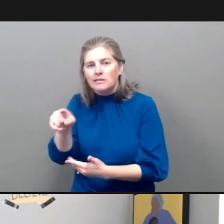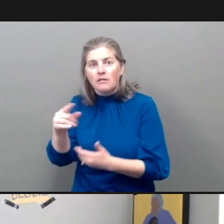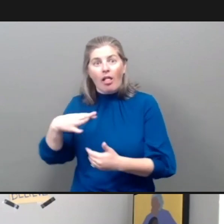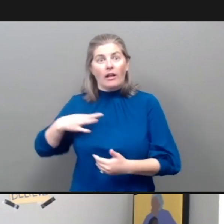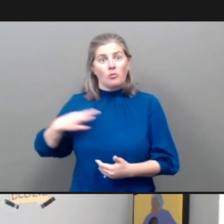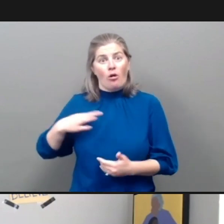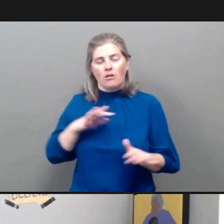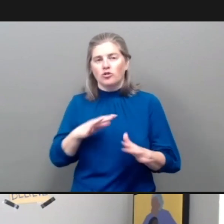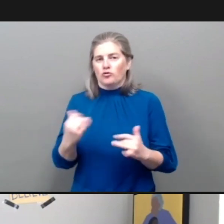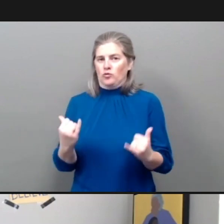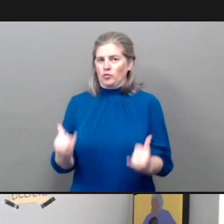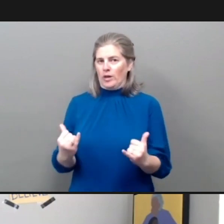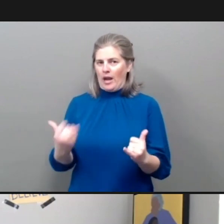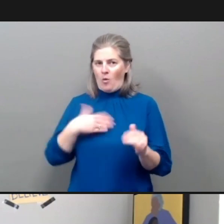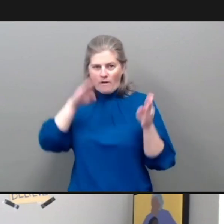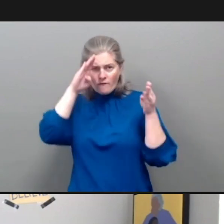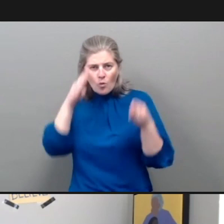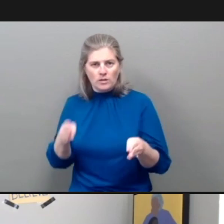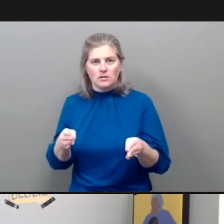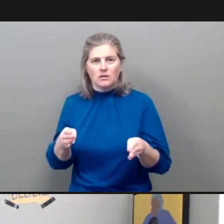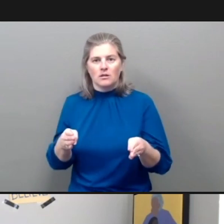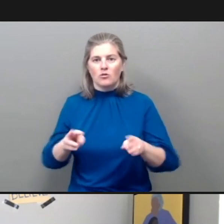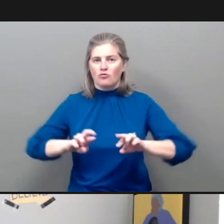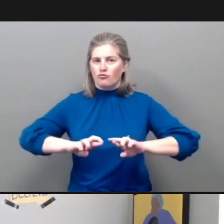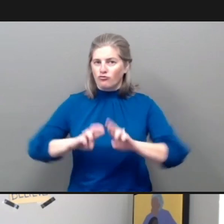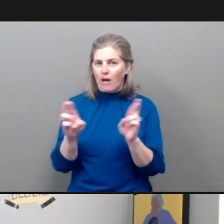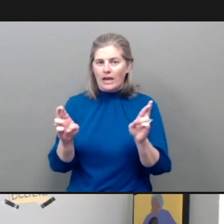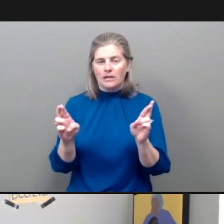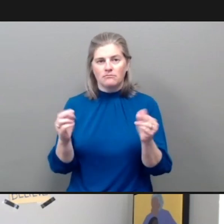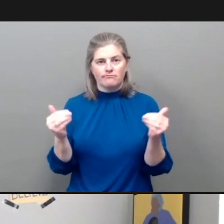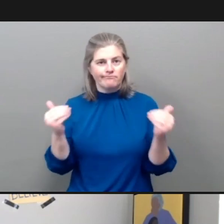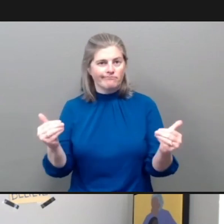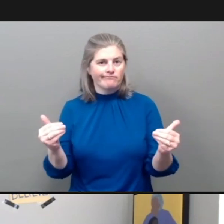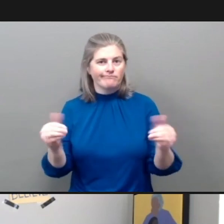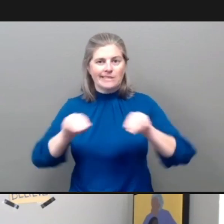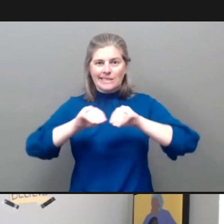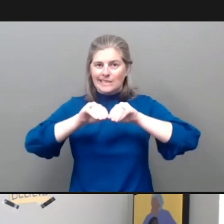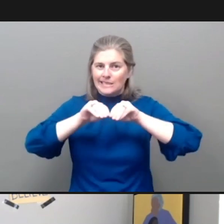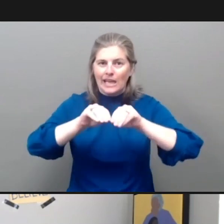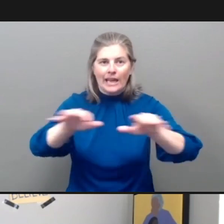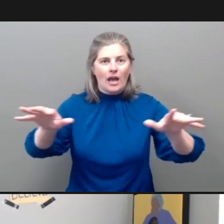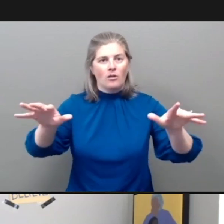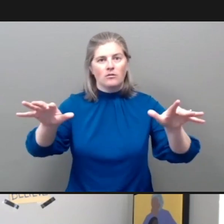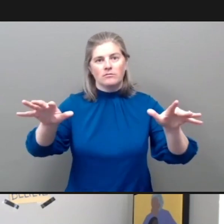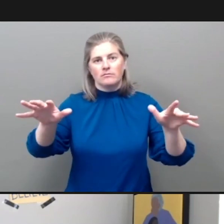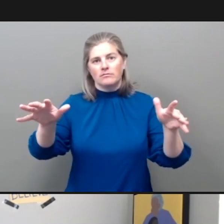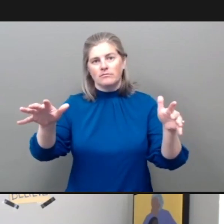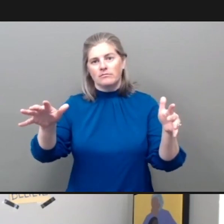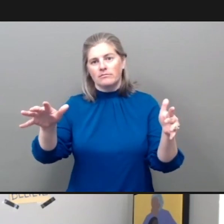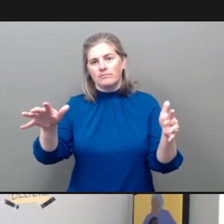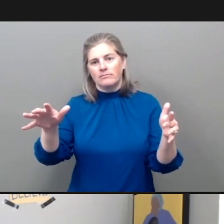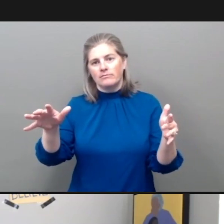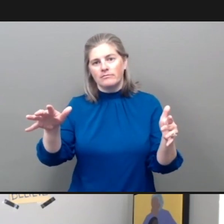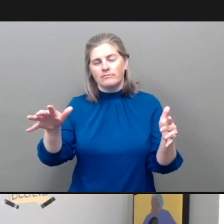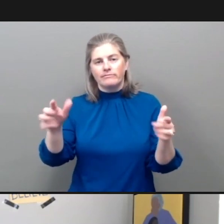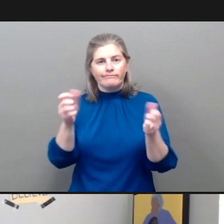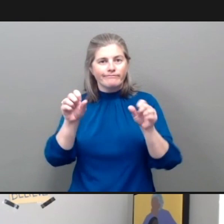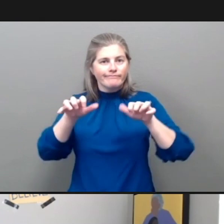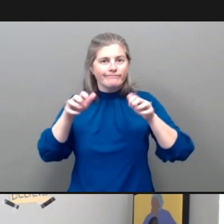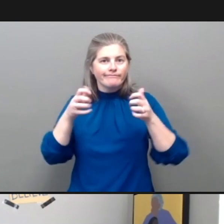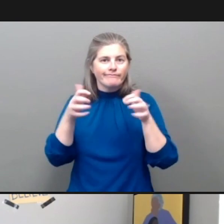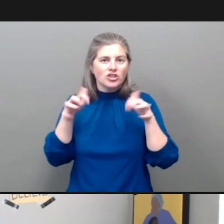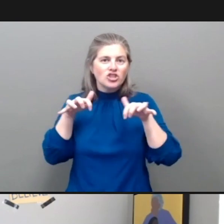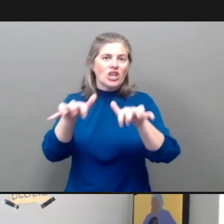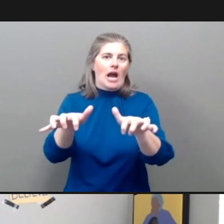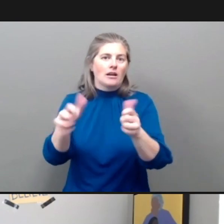so right now, we're just bracing ourselves and setting up, you know, half a dozen max vaccination sites